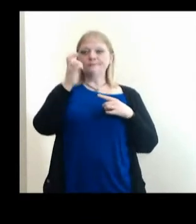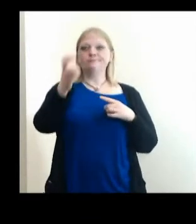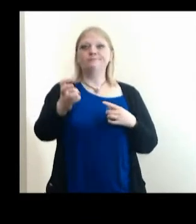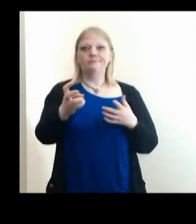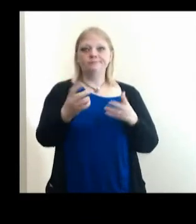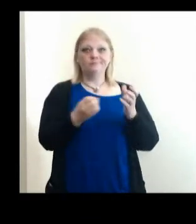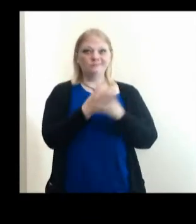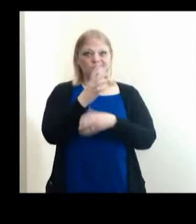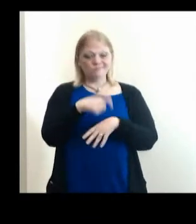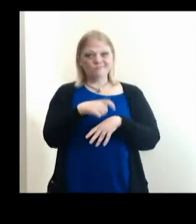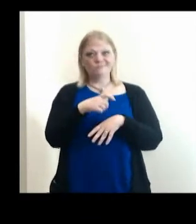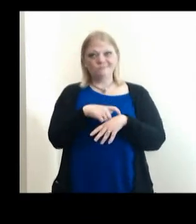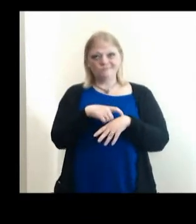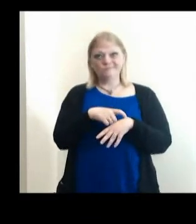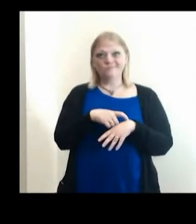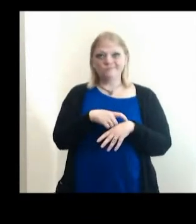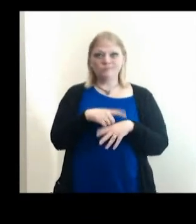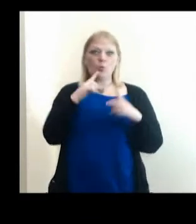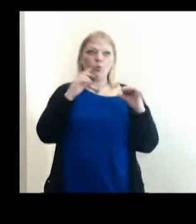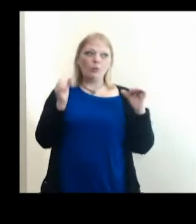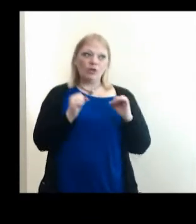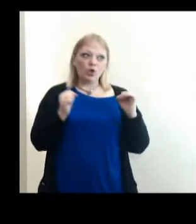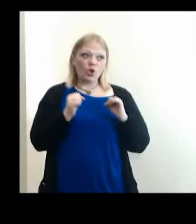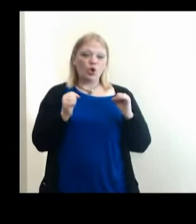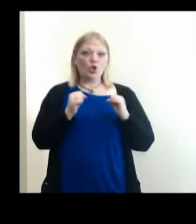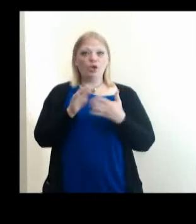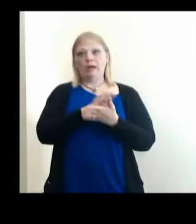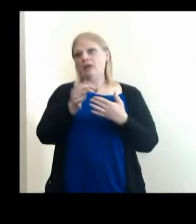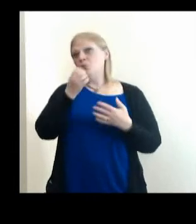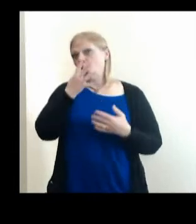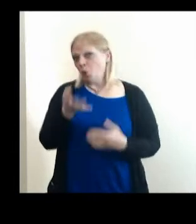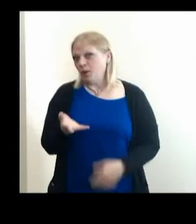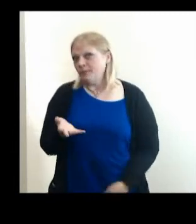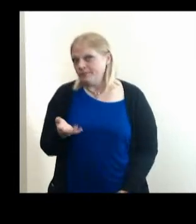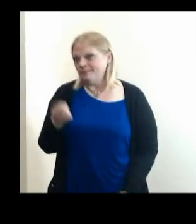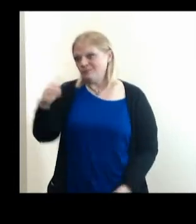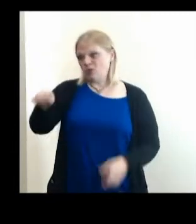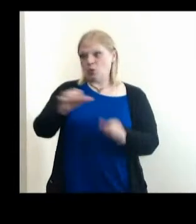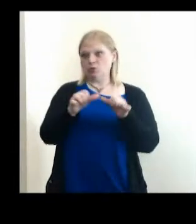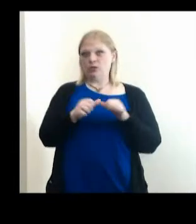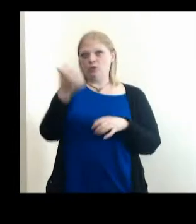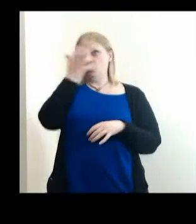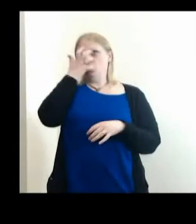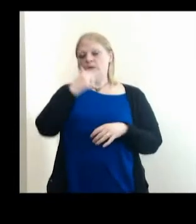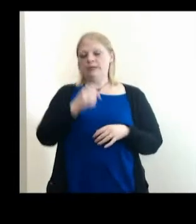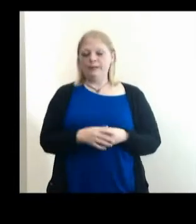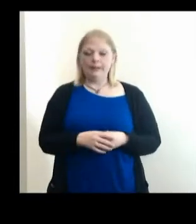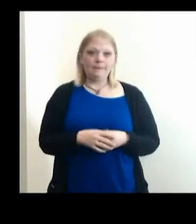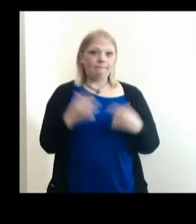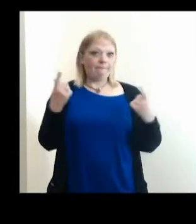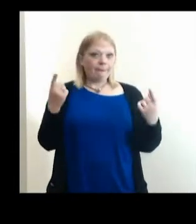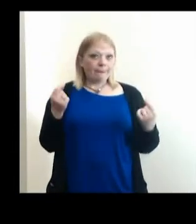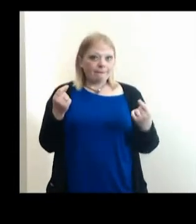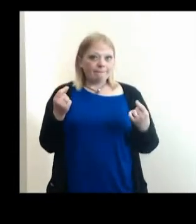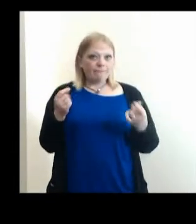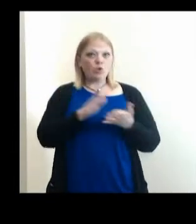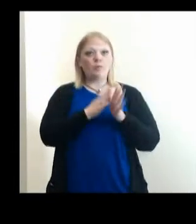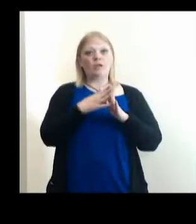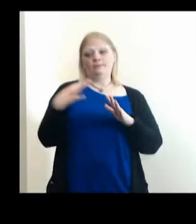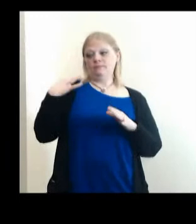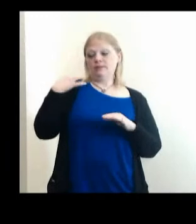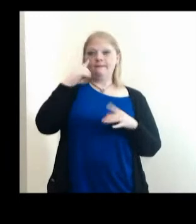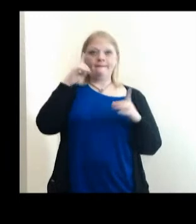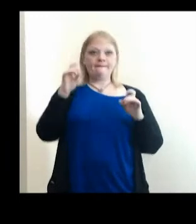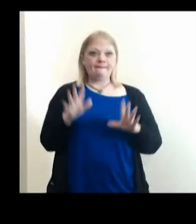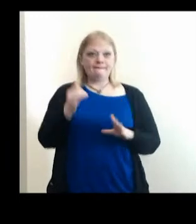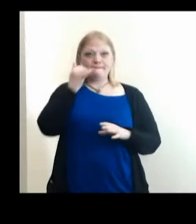in the spring and in the winter where it's nice and warm. So all you have to do is to be eligible to get a test